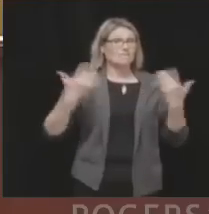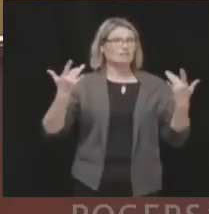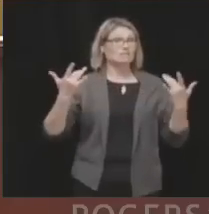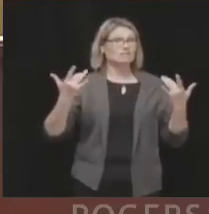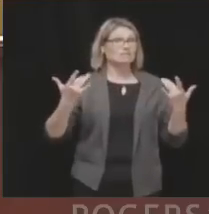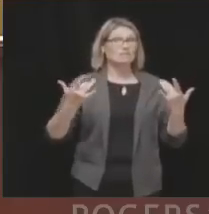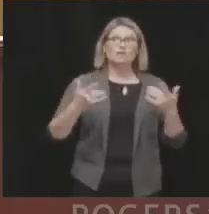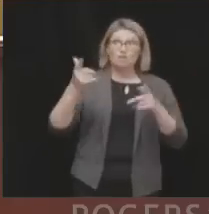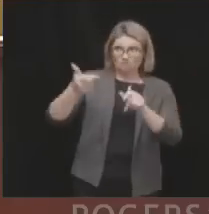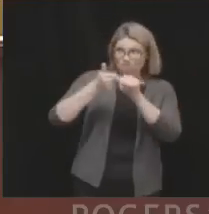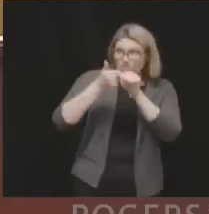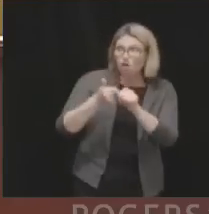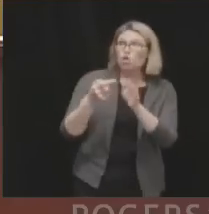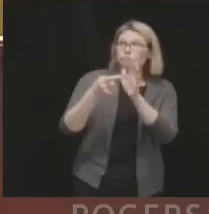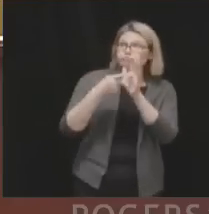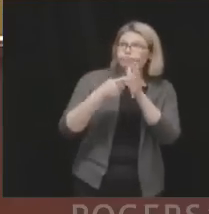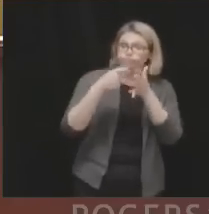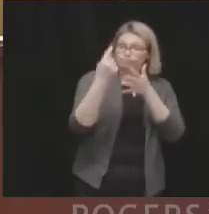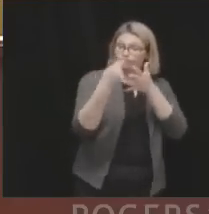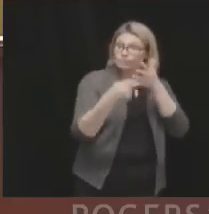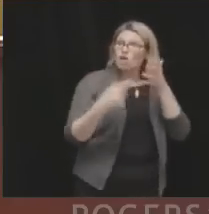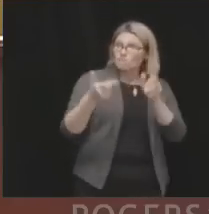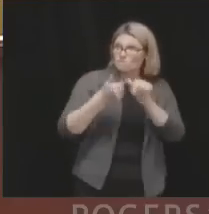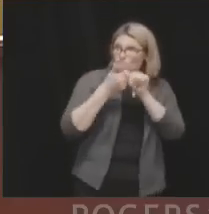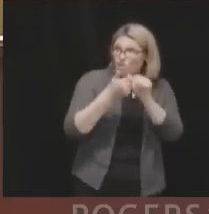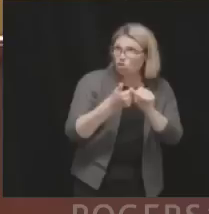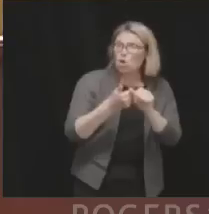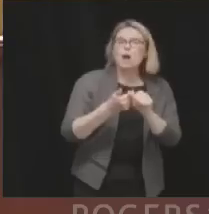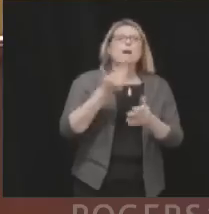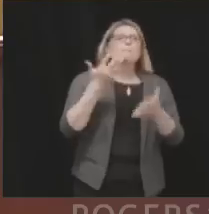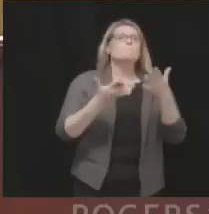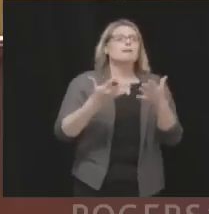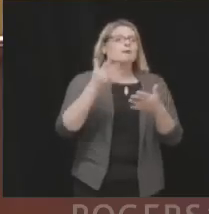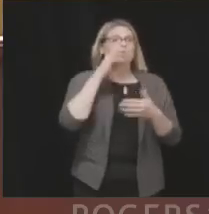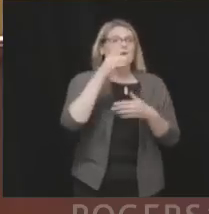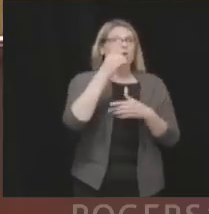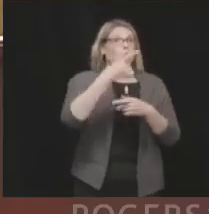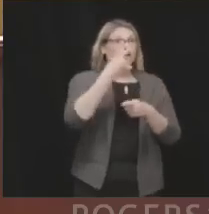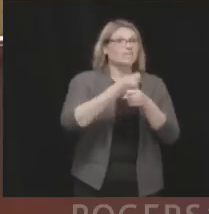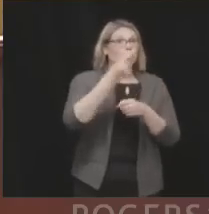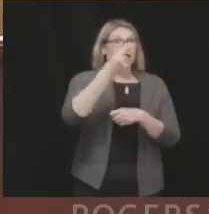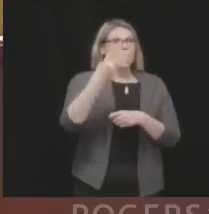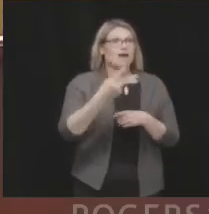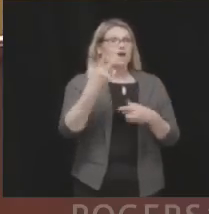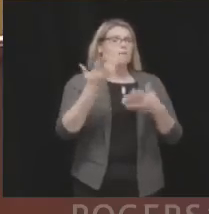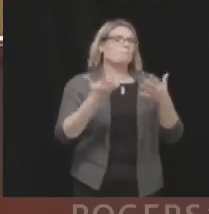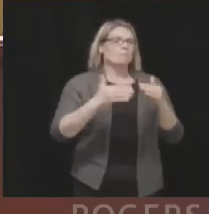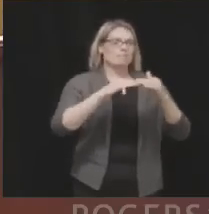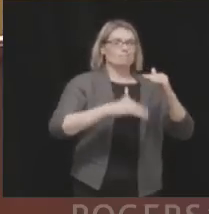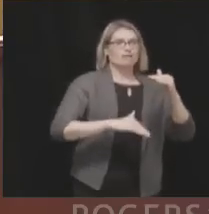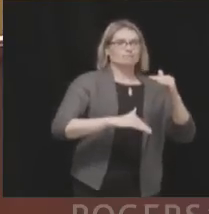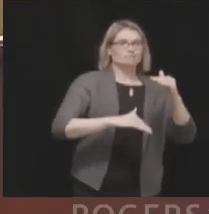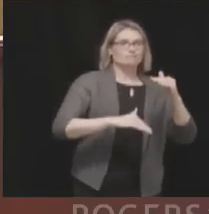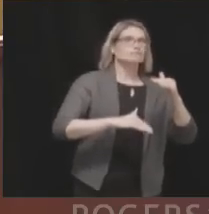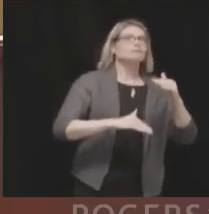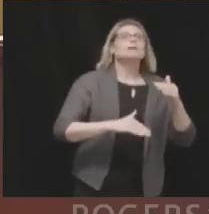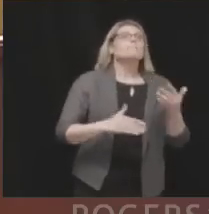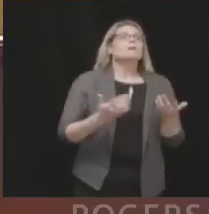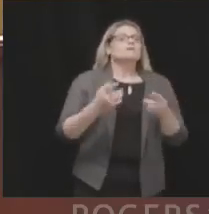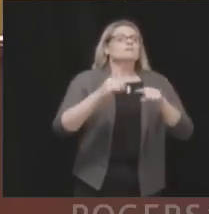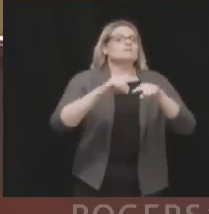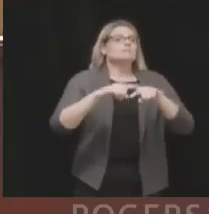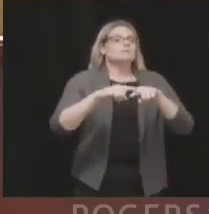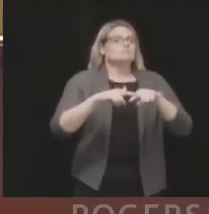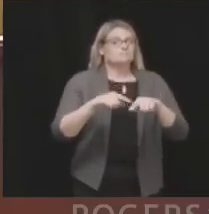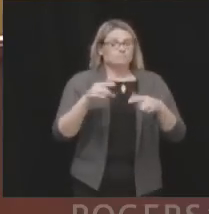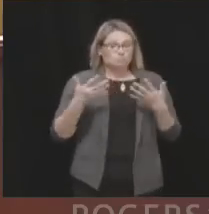year was certainly not in the cards, and I mentioned that directly in my address. But going forward, let's hope that innovation takes over